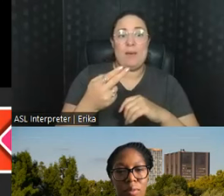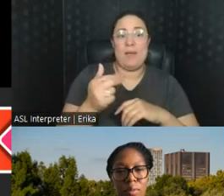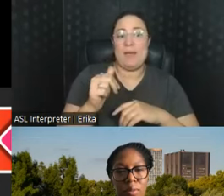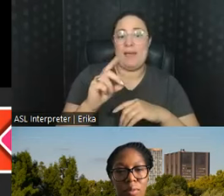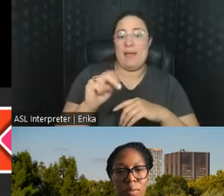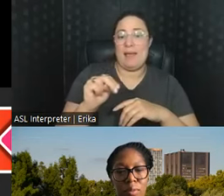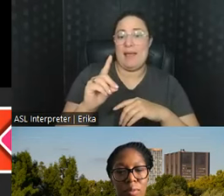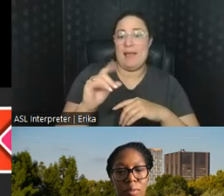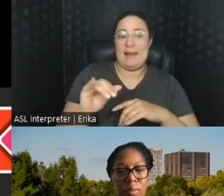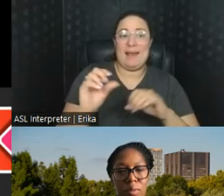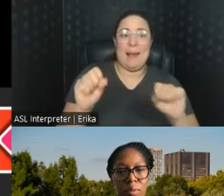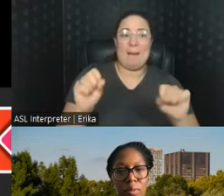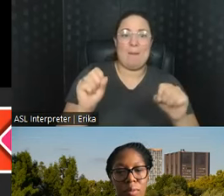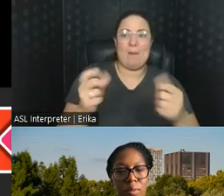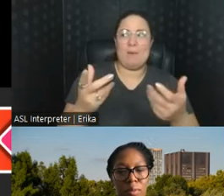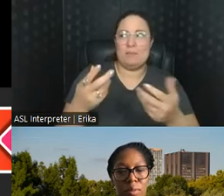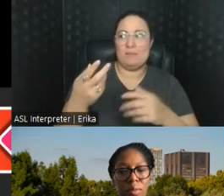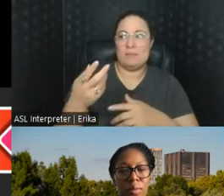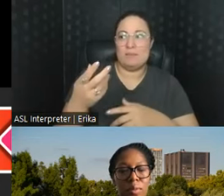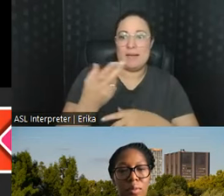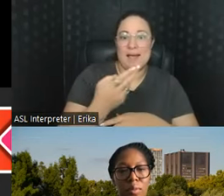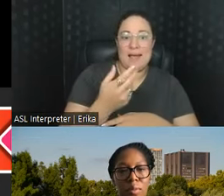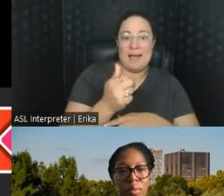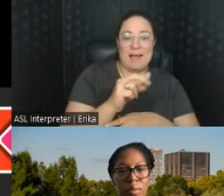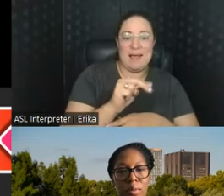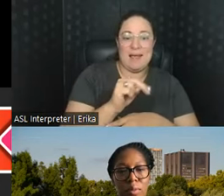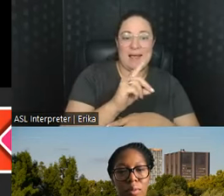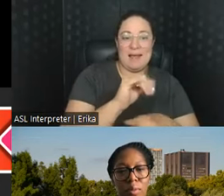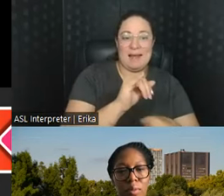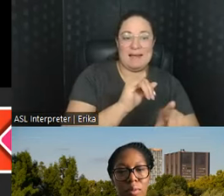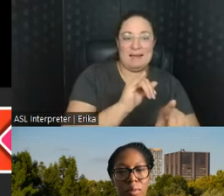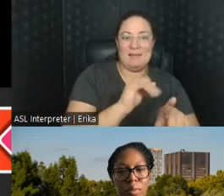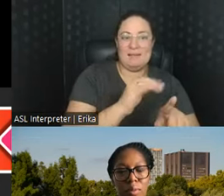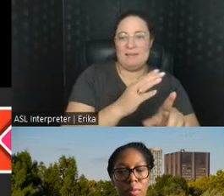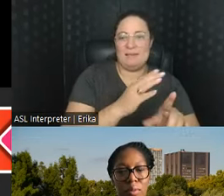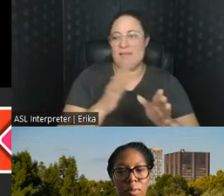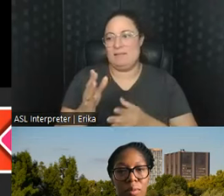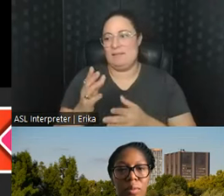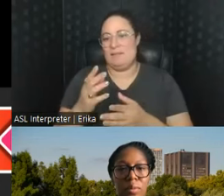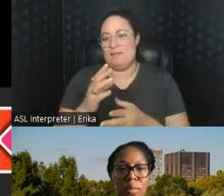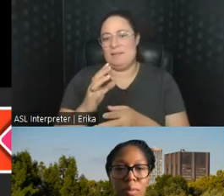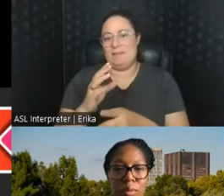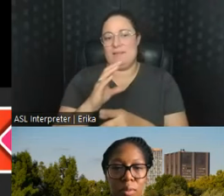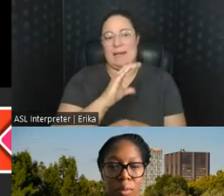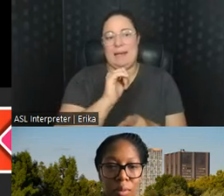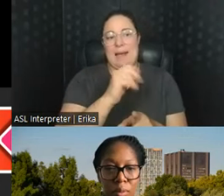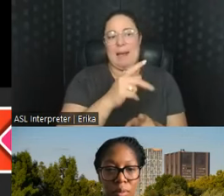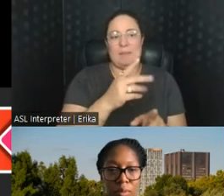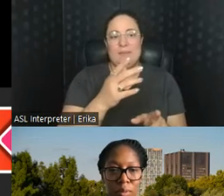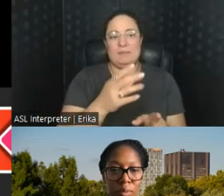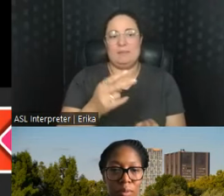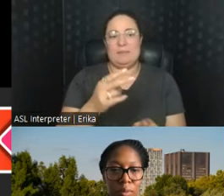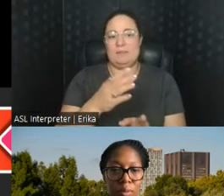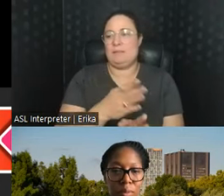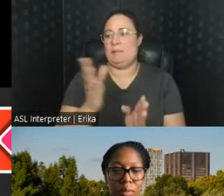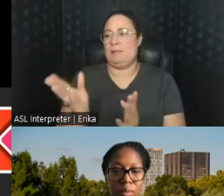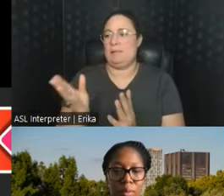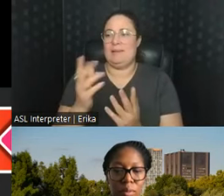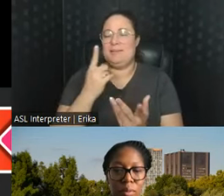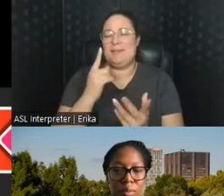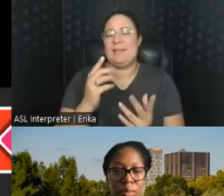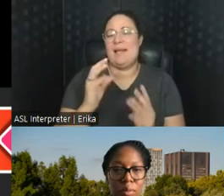mean, apart from employing handicapped as the base, it's also, just kind of this beat around the bush, flowery type of